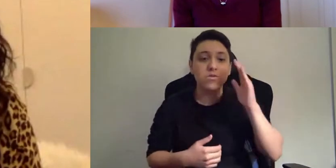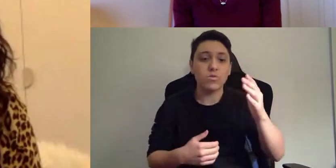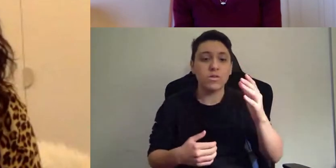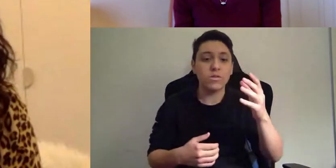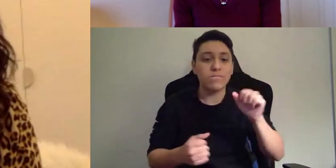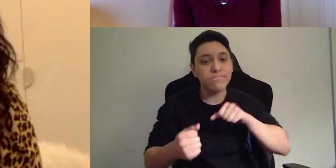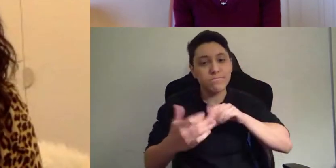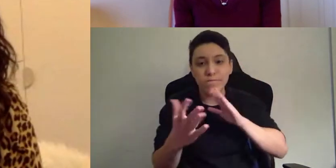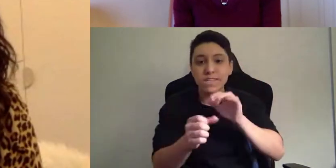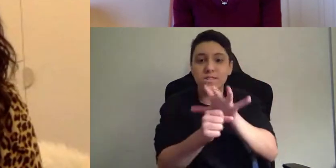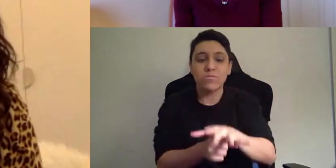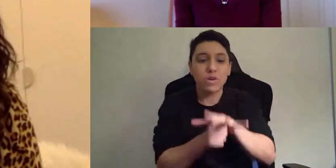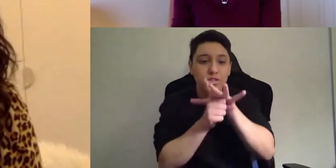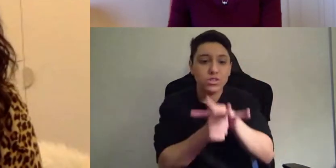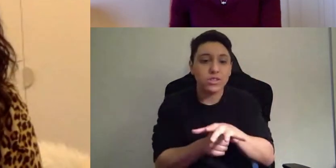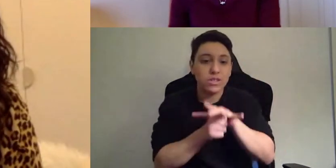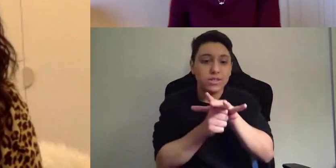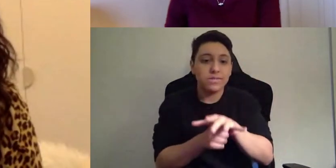in their own way.